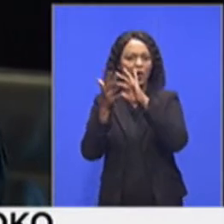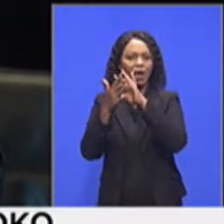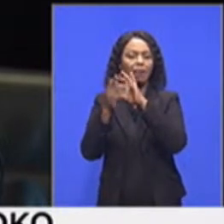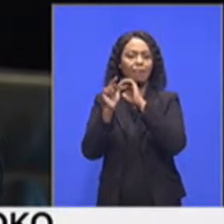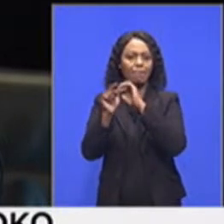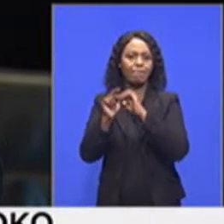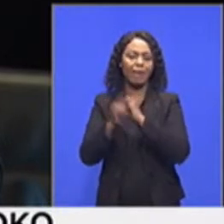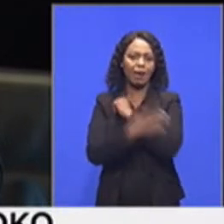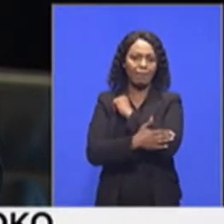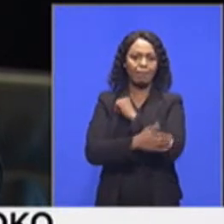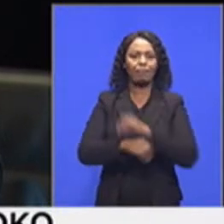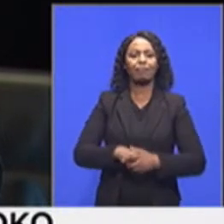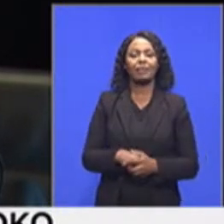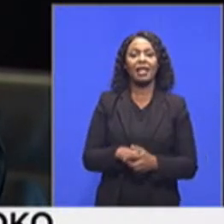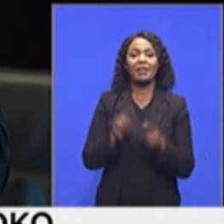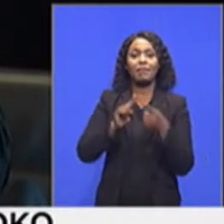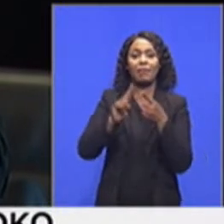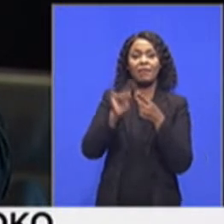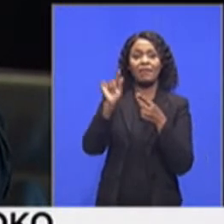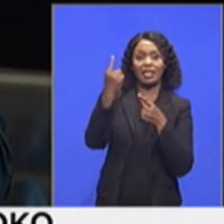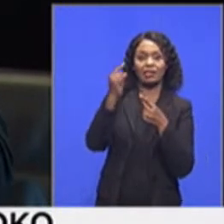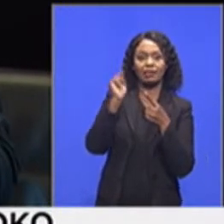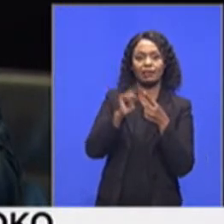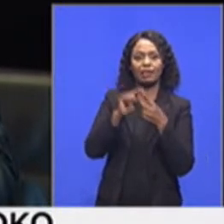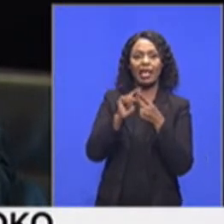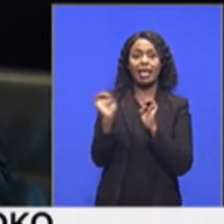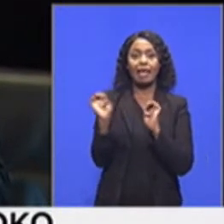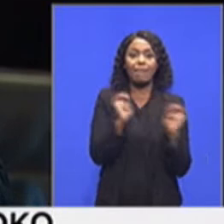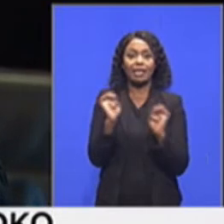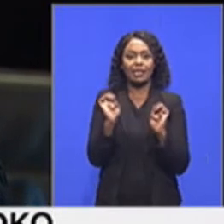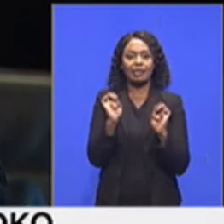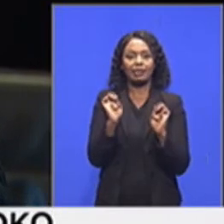The first one is called an emergency relief.